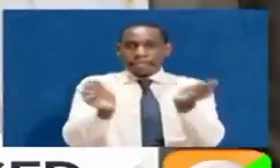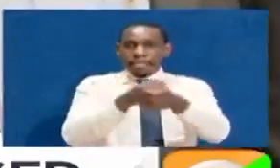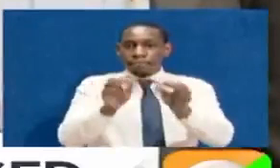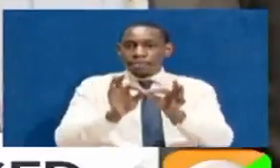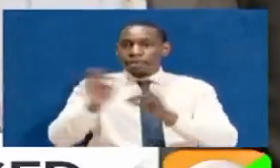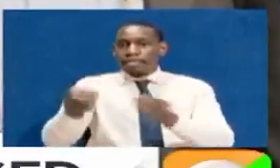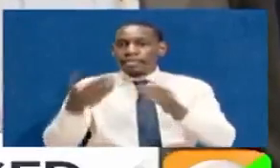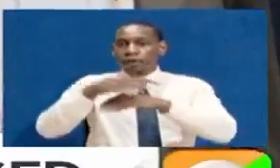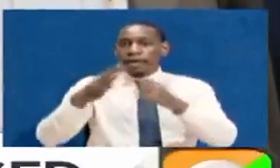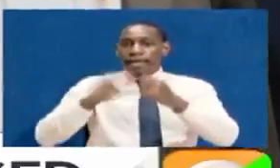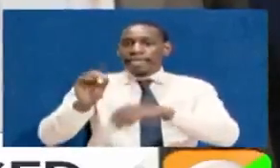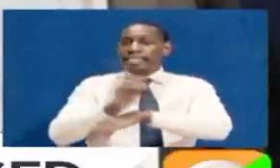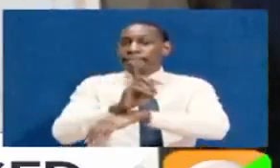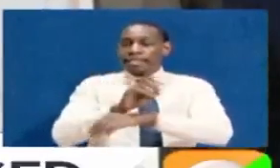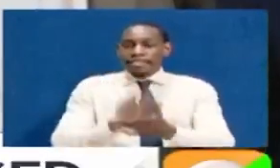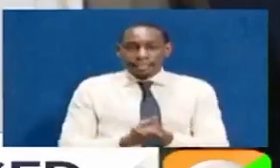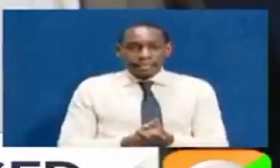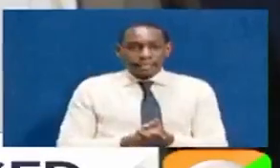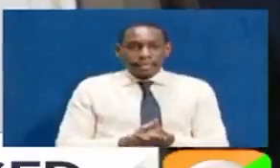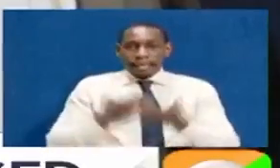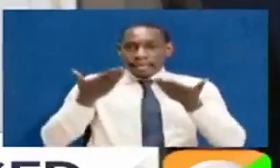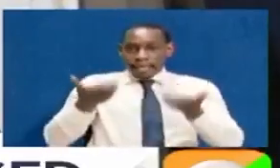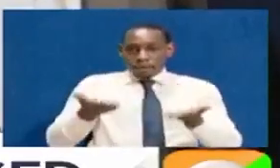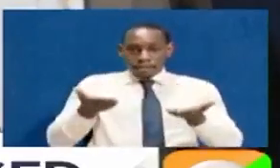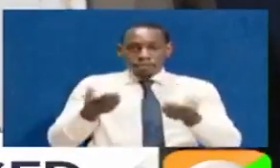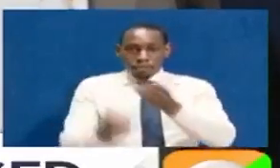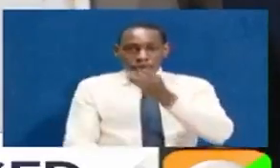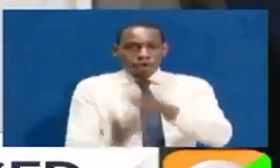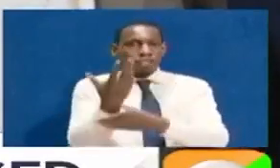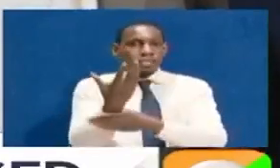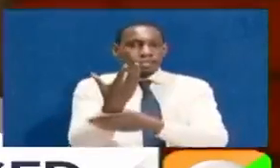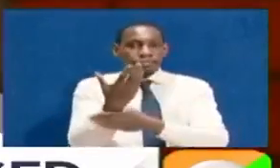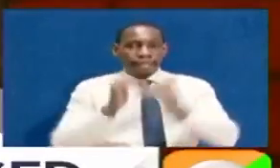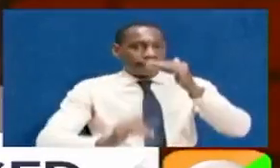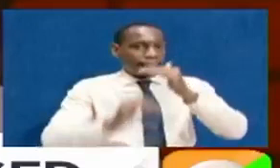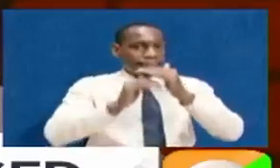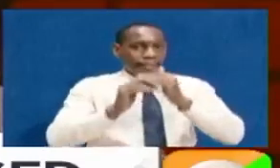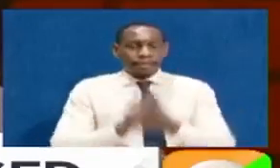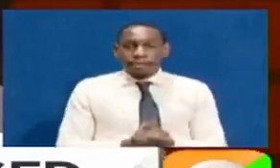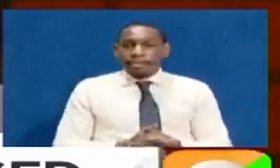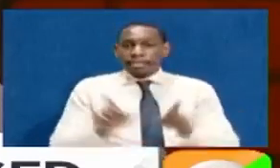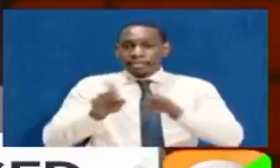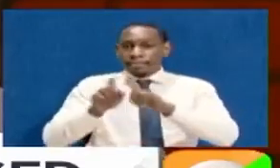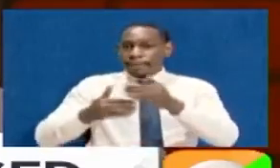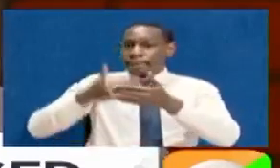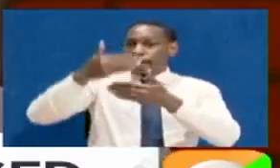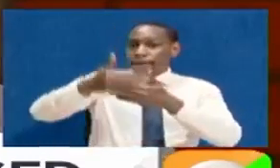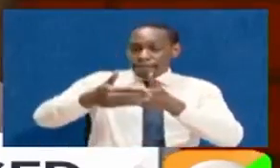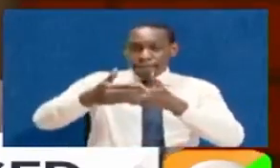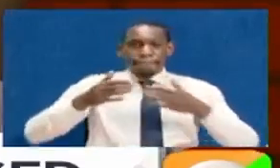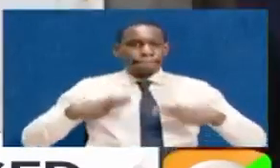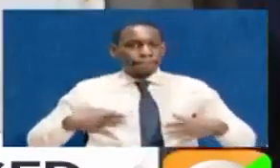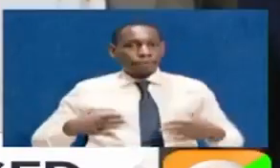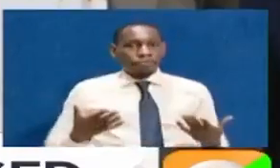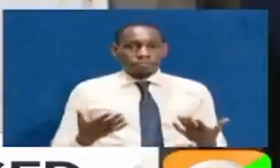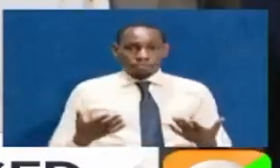kupitisha dakika 90. Sasa tumeweka hiyo kama limit. Na baadaye wale